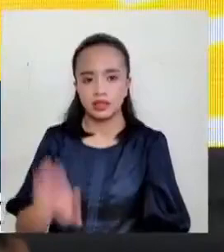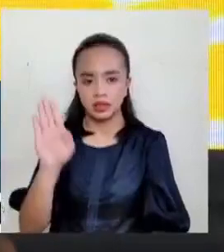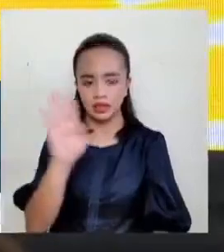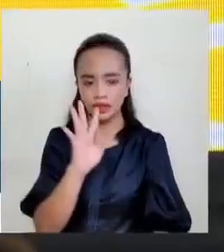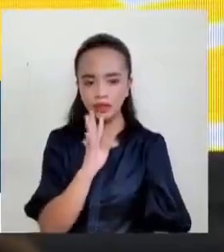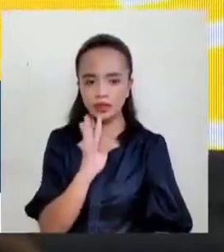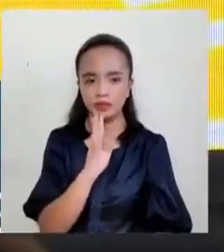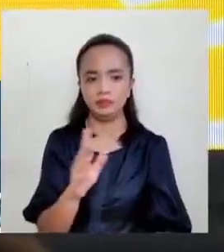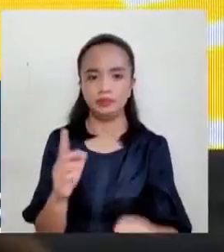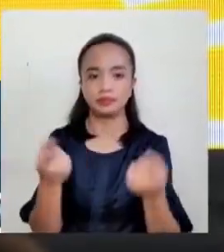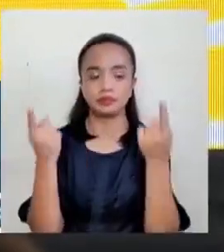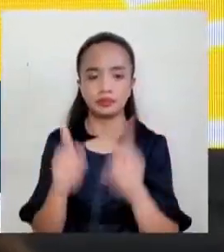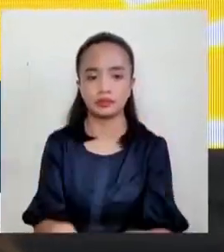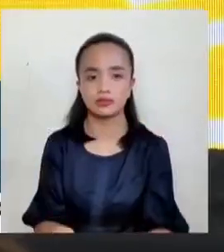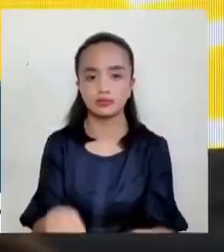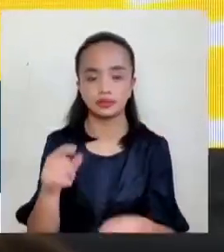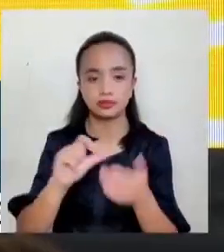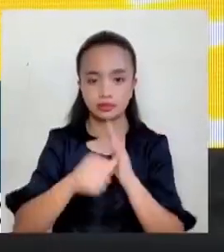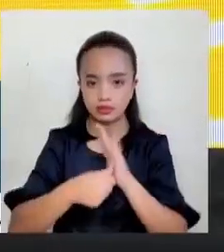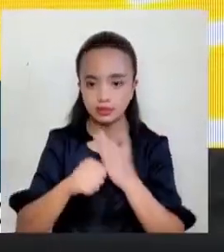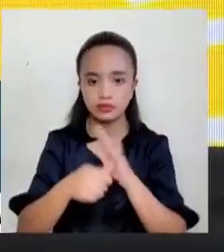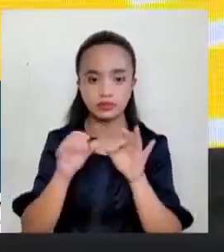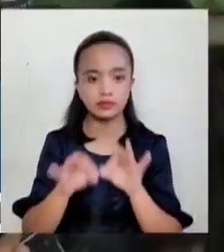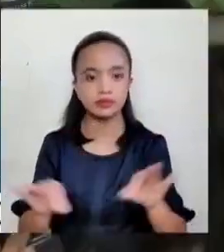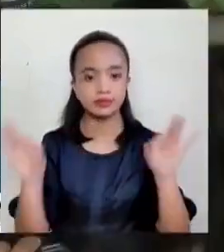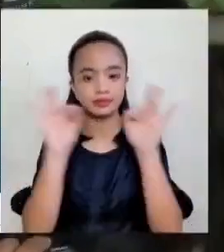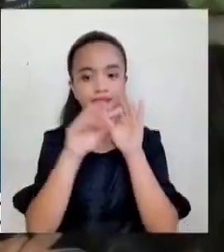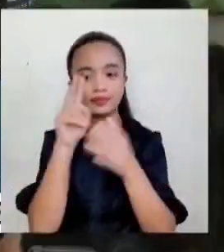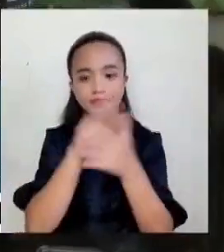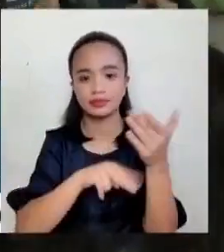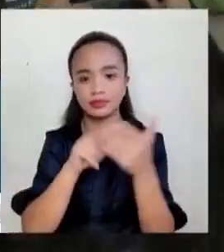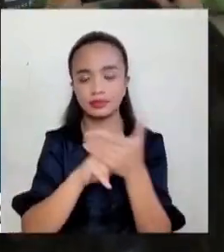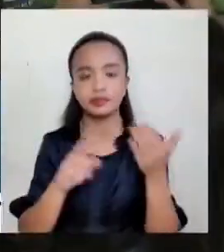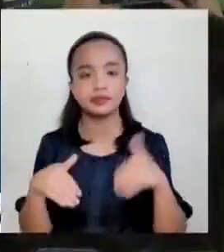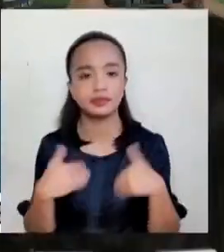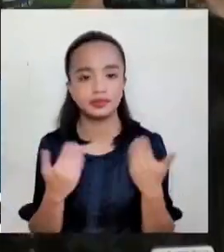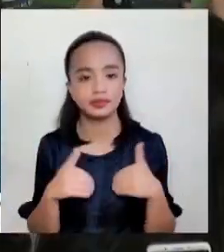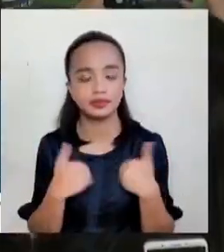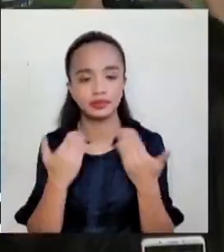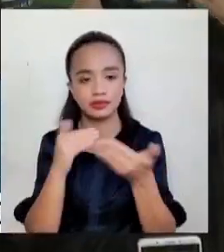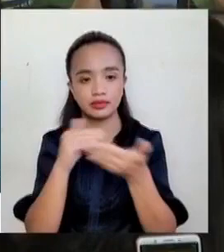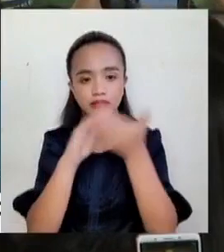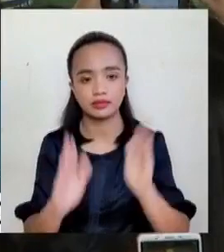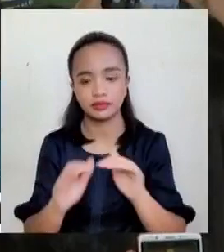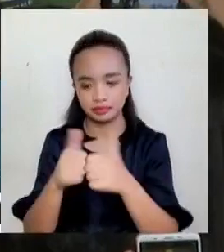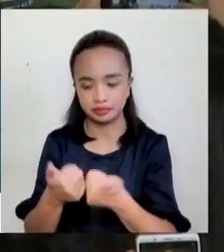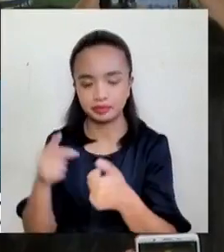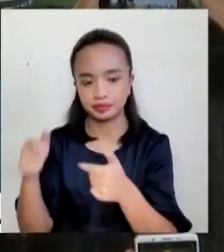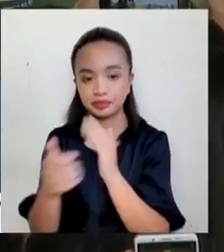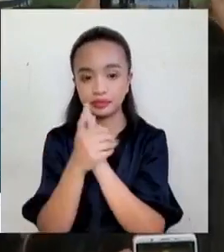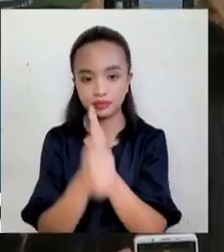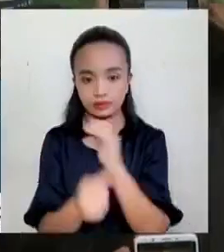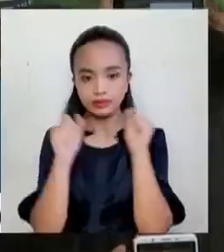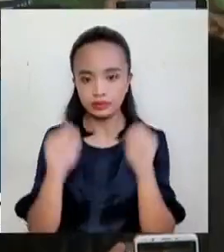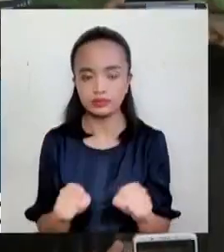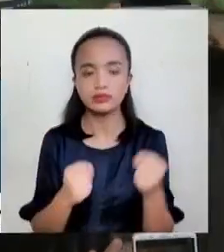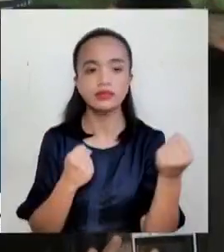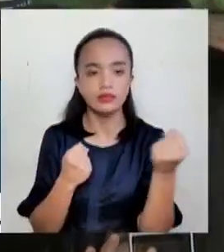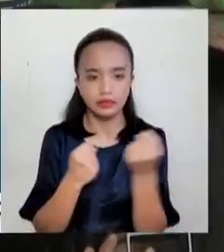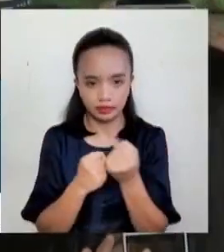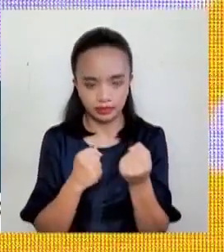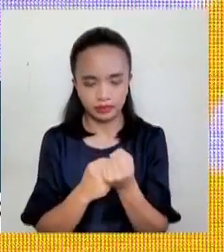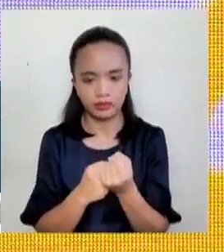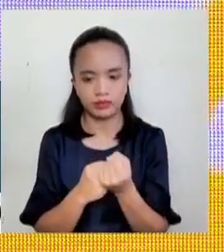event, Duterte stressed the importance of reading among young learners and how this foundational skill would support them as they achieve